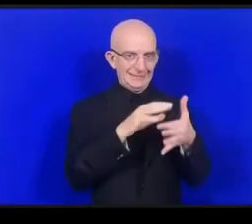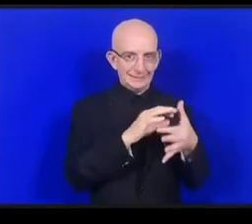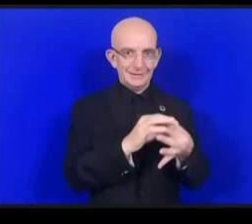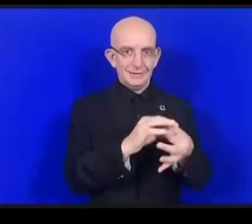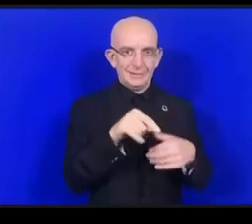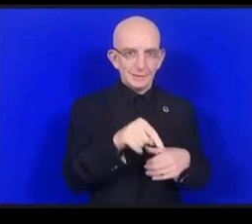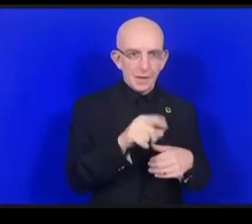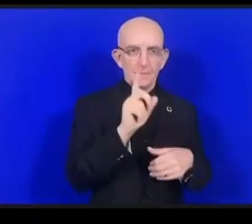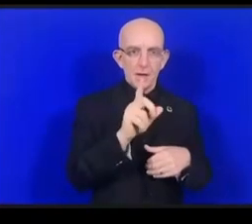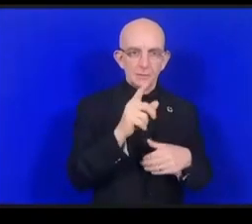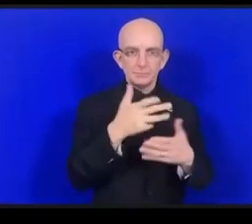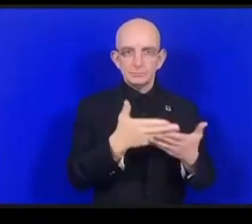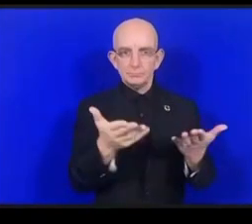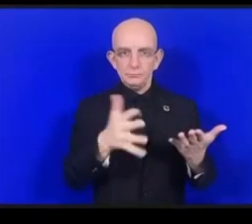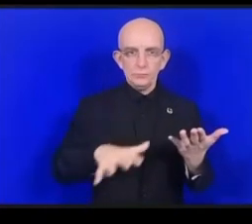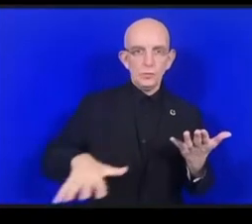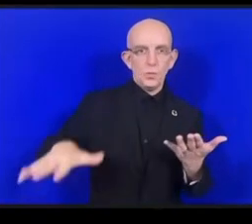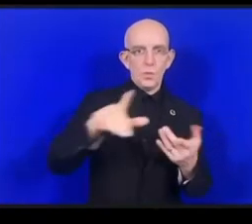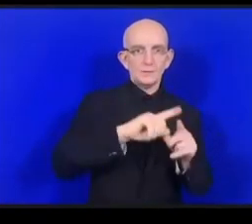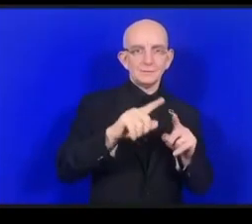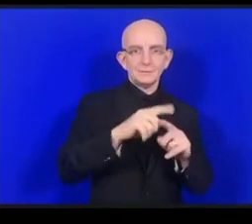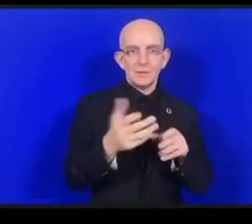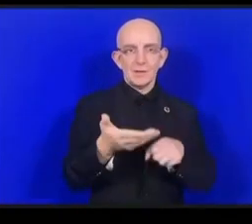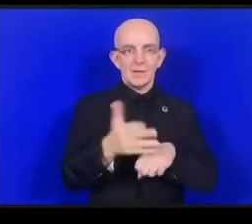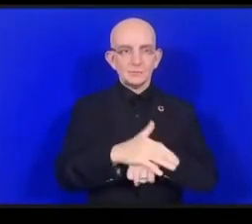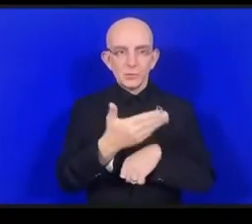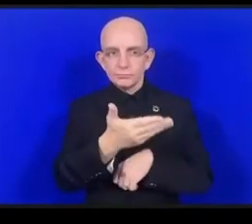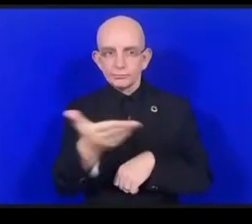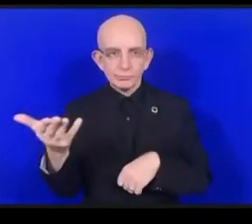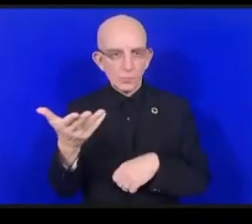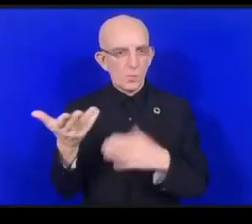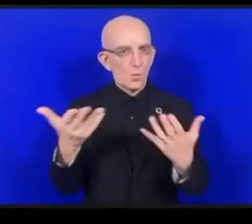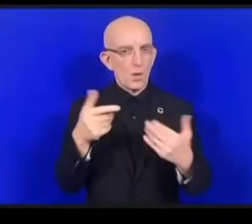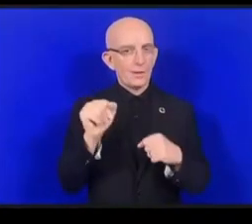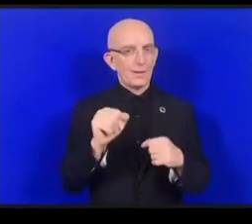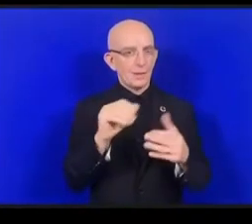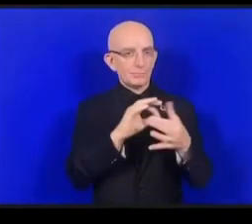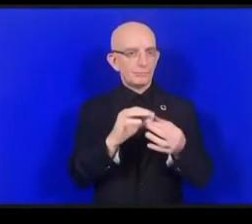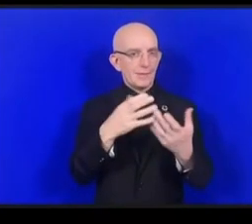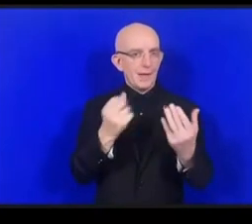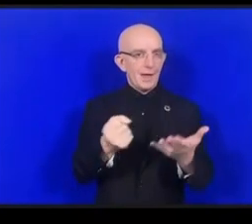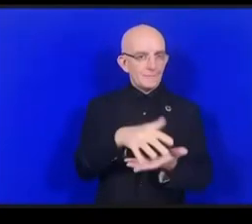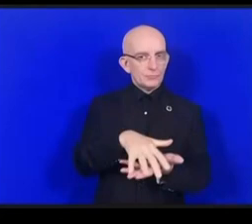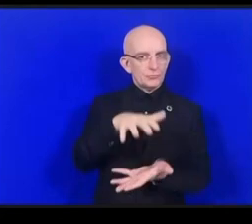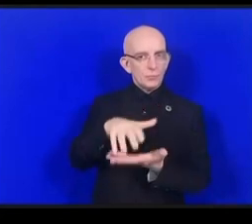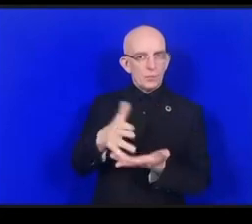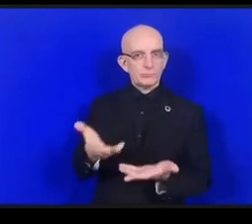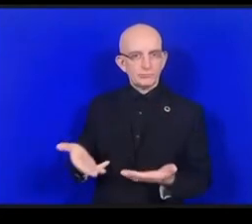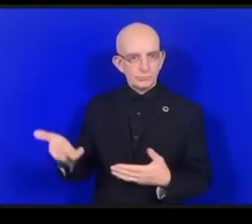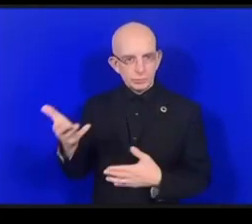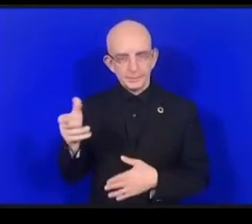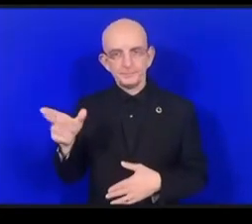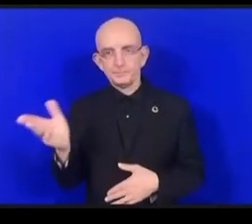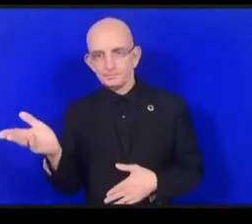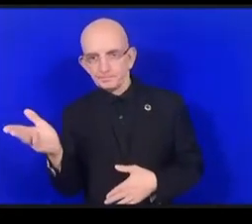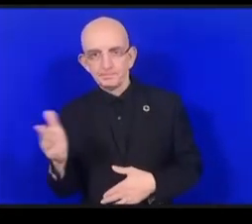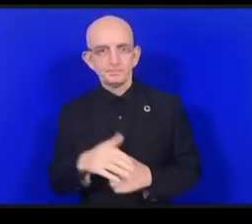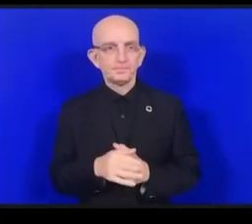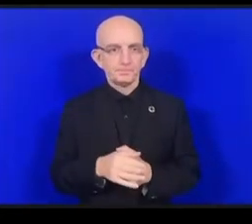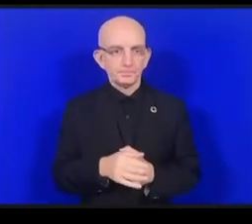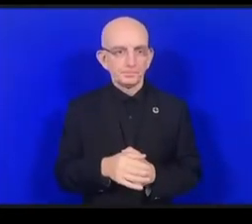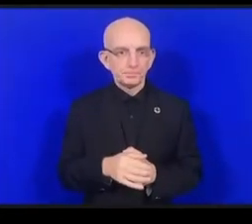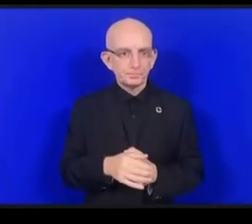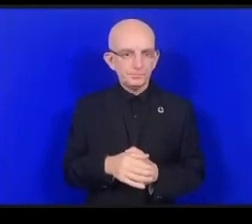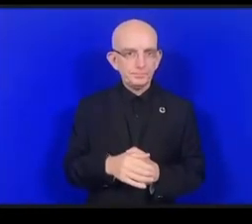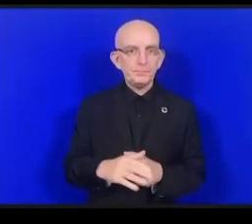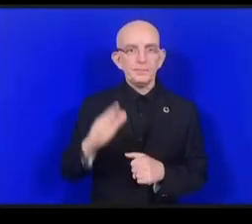It's Vin again. I thank you for letting me intervene one more time. I wanted to reinforce something that Shabir said, We have